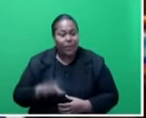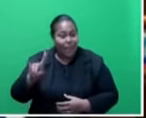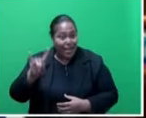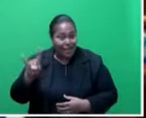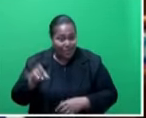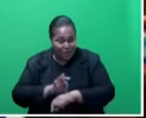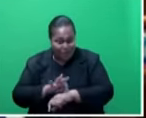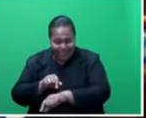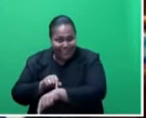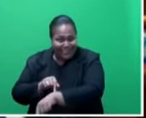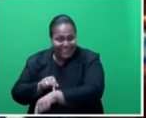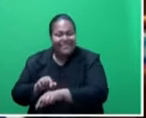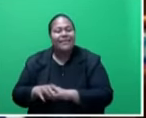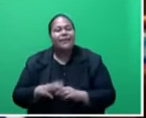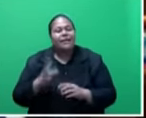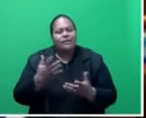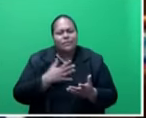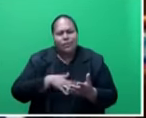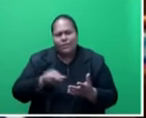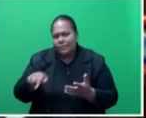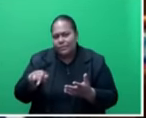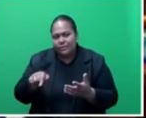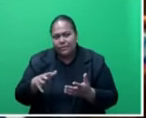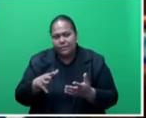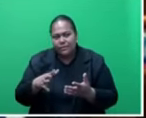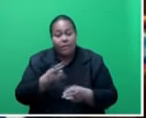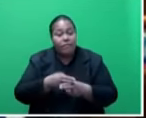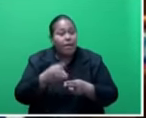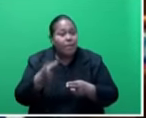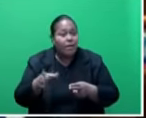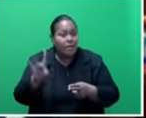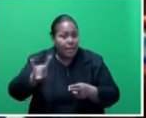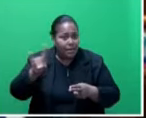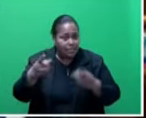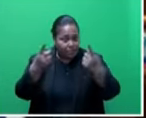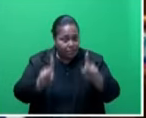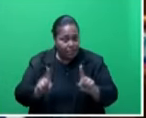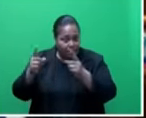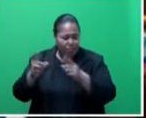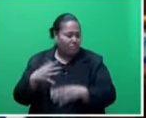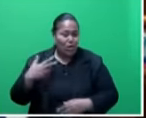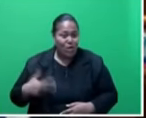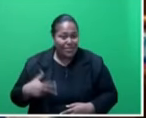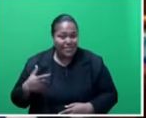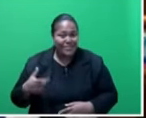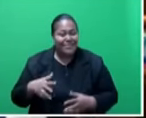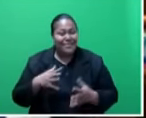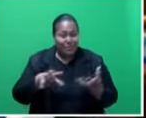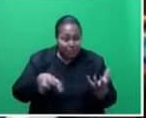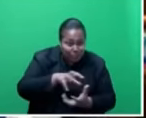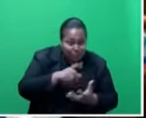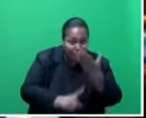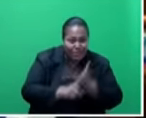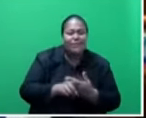and assisted a lot of farmers who needed assistance to save their livestock who were injured during the cyclone. Mr. Speaker said,